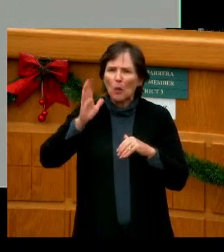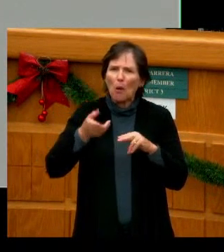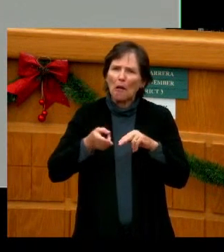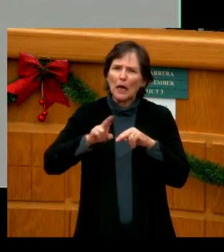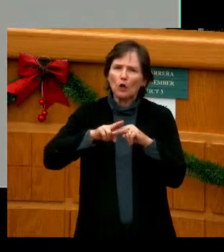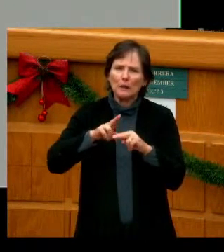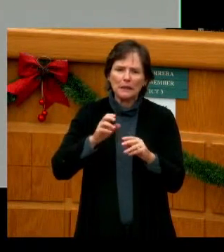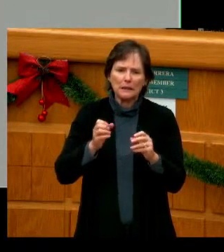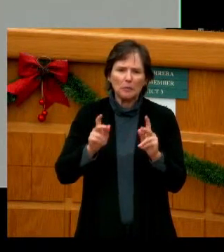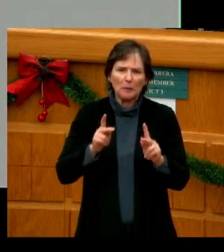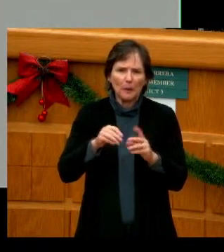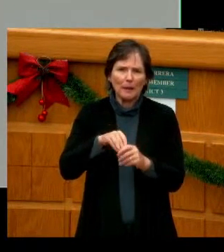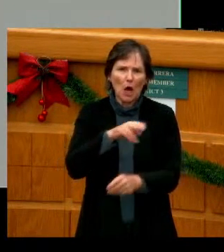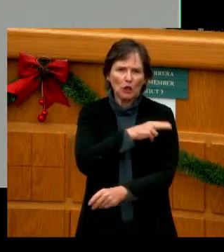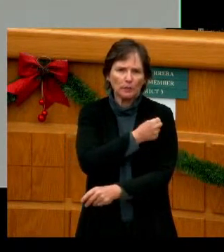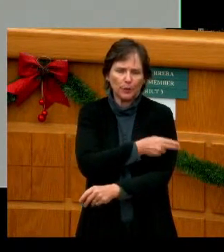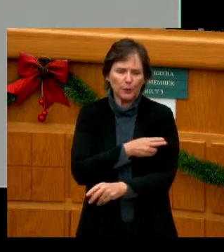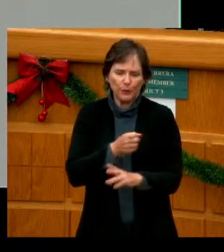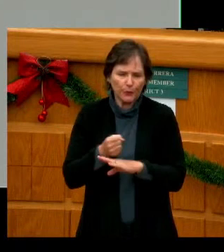to start to increase again.